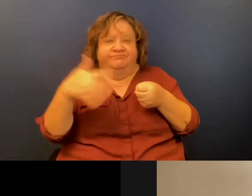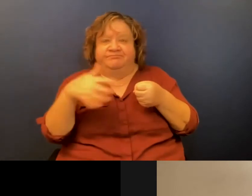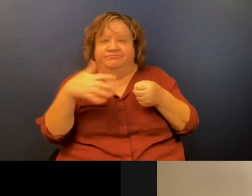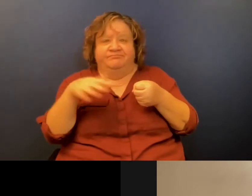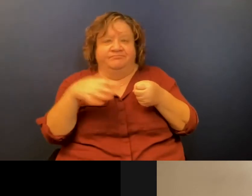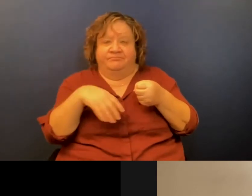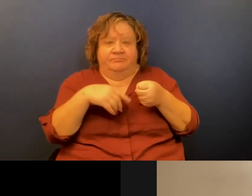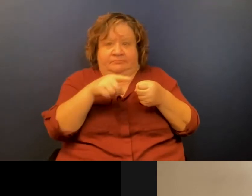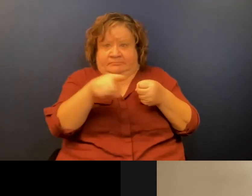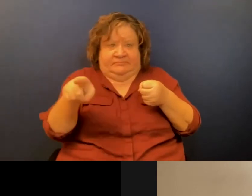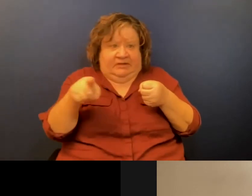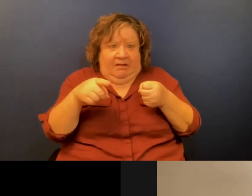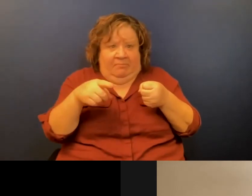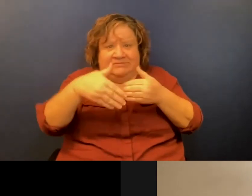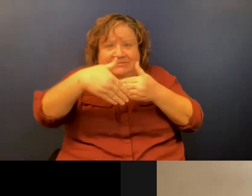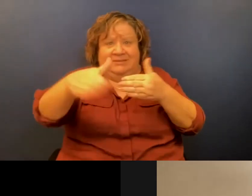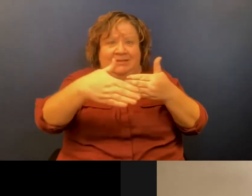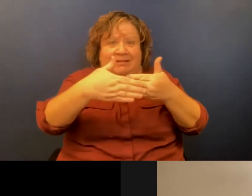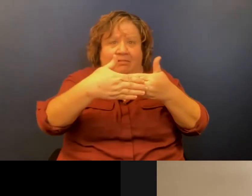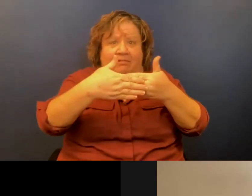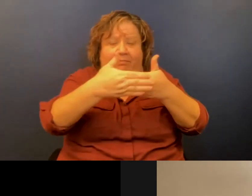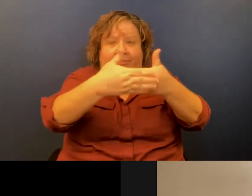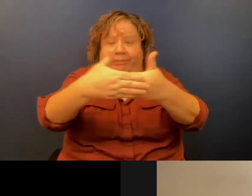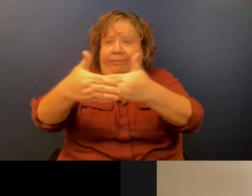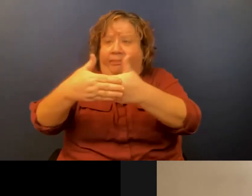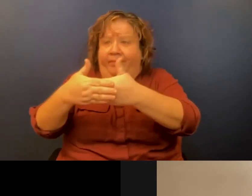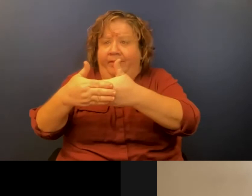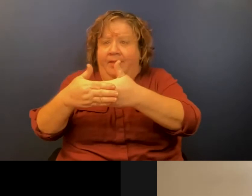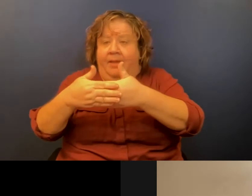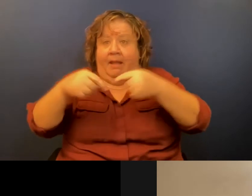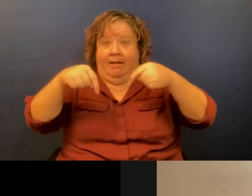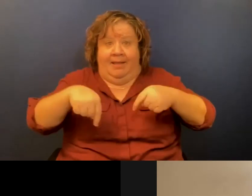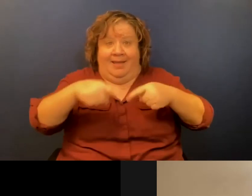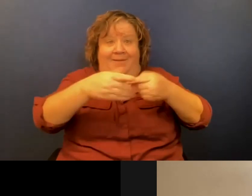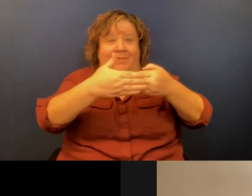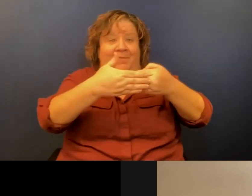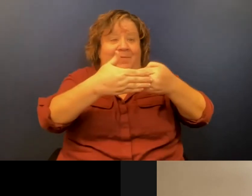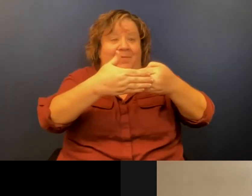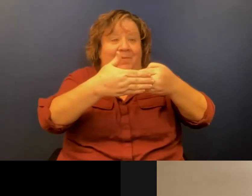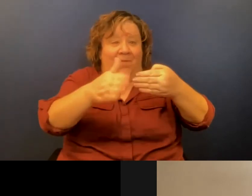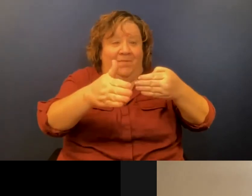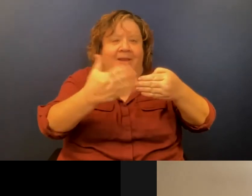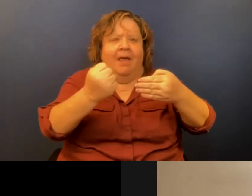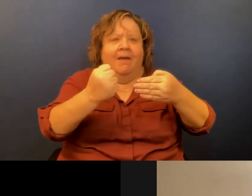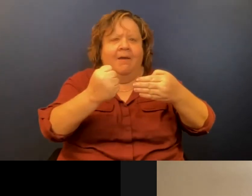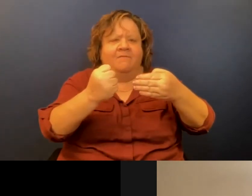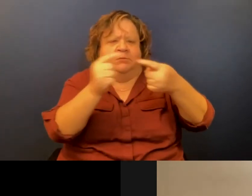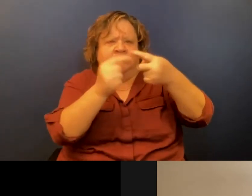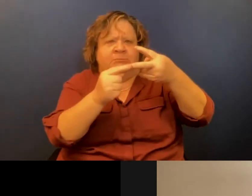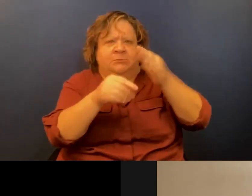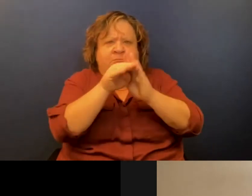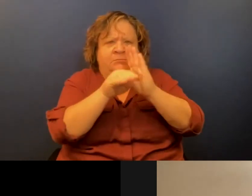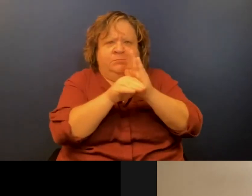mobility issues. So I think this obviously affects us as people with a disability because we all want to take